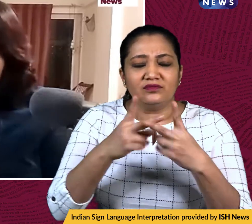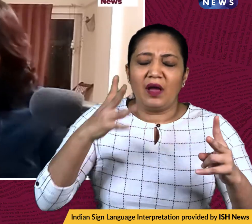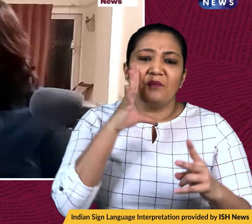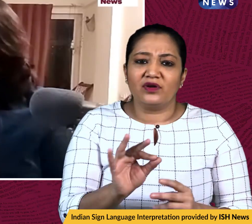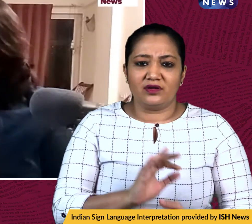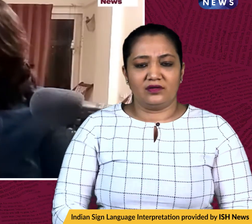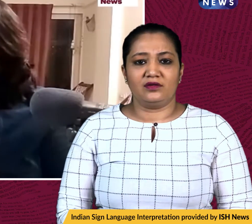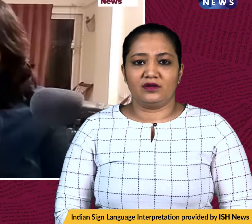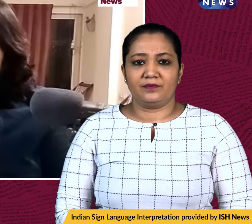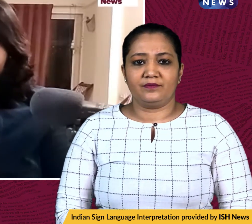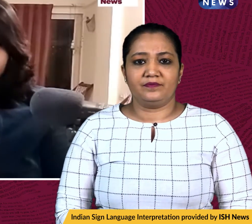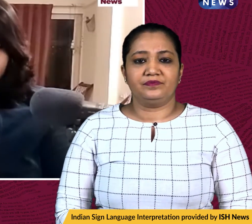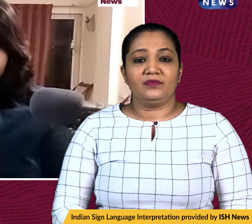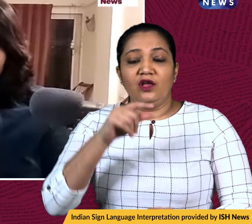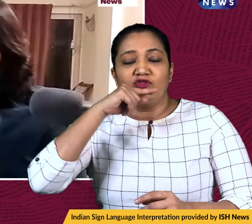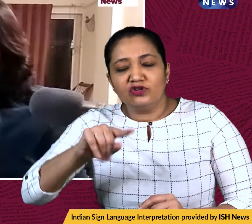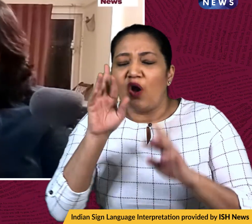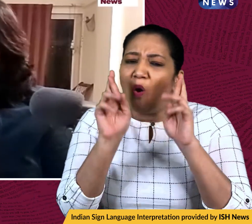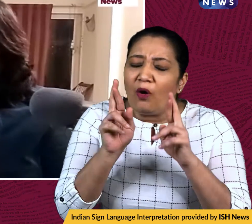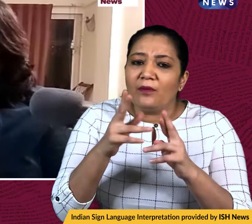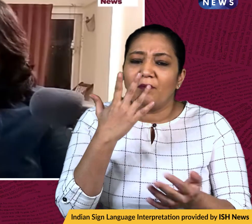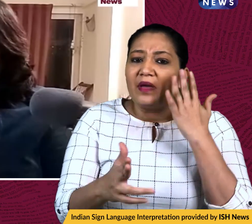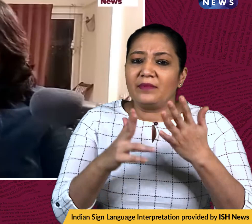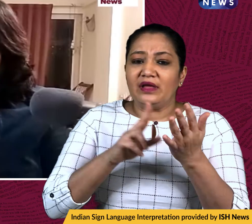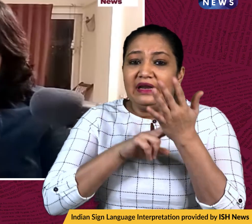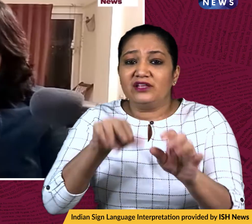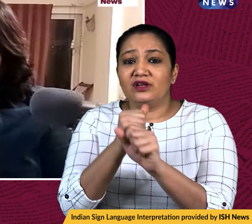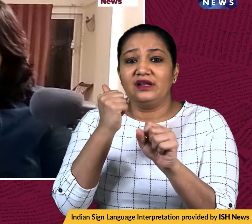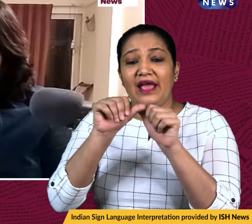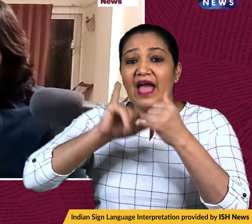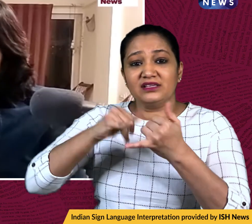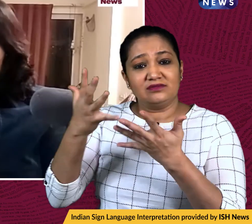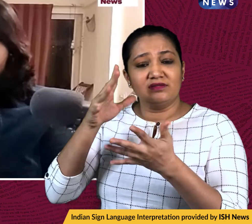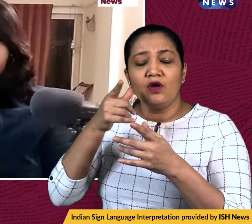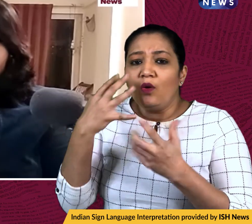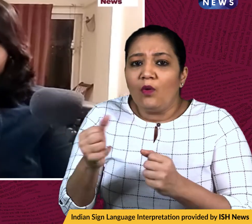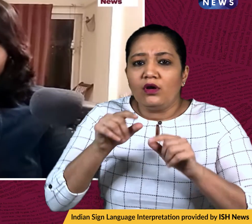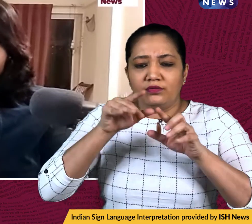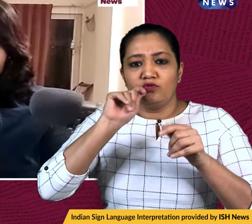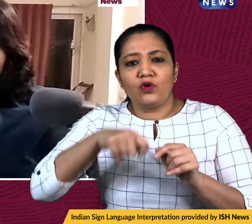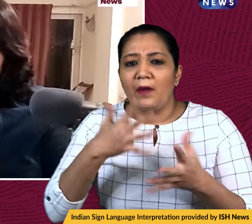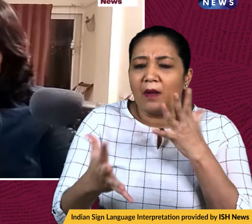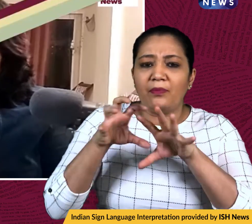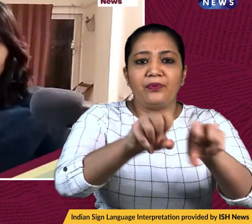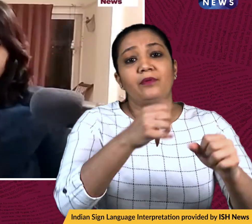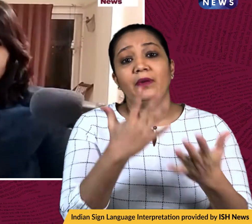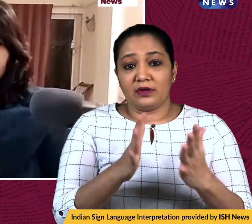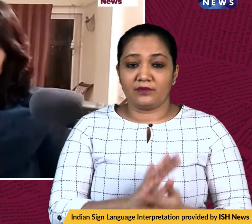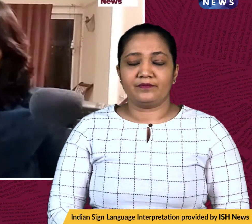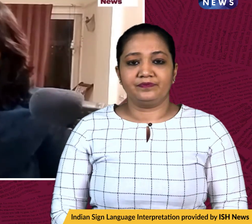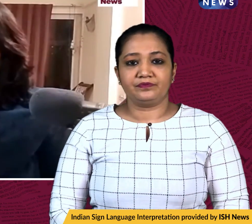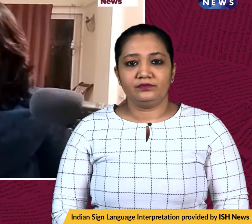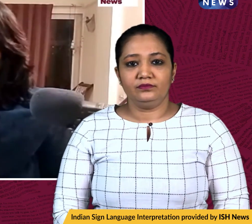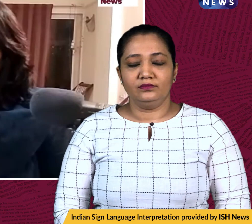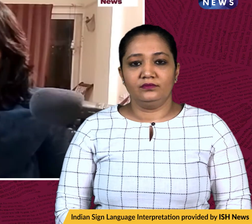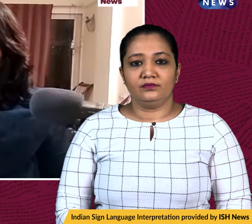was highly likely that Russia, a major natural gas supplier, was looking to invade Ukraine. Also in the